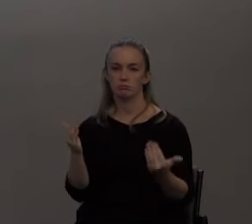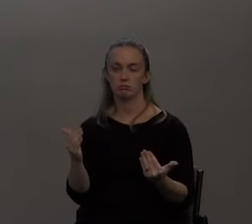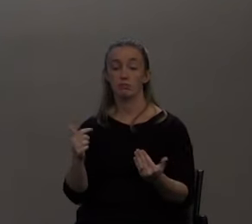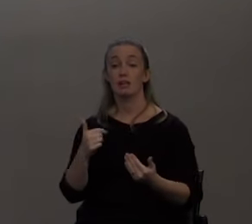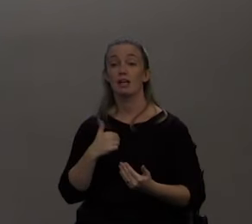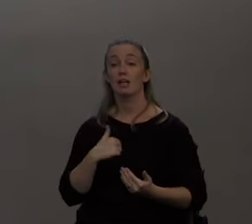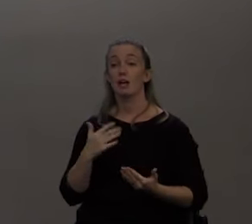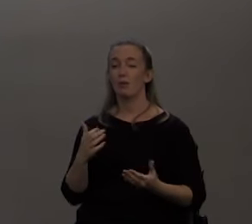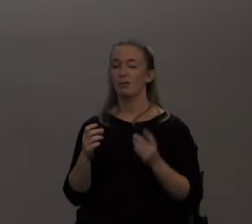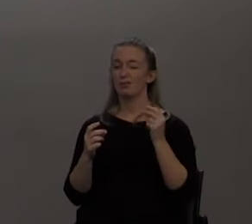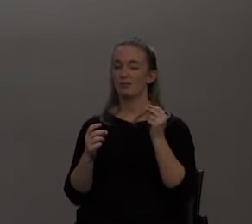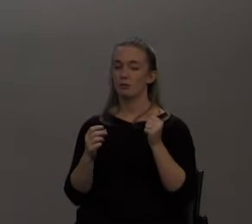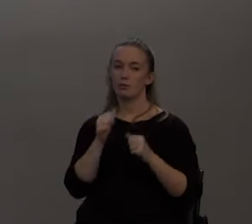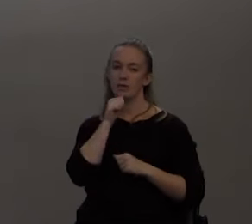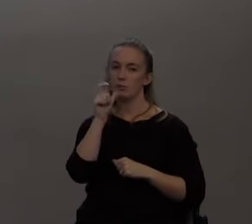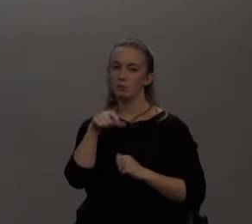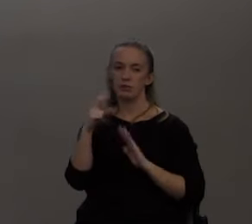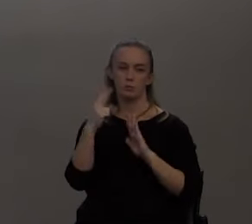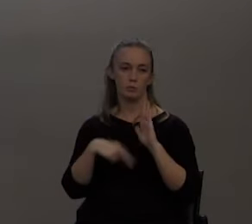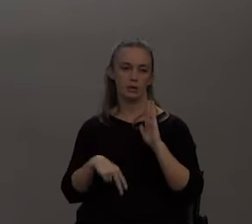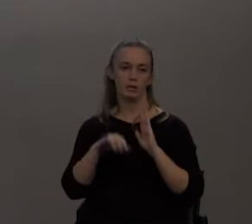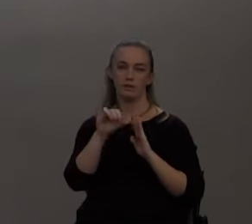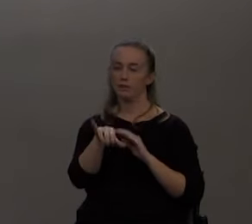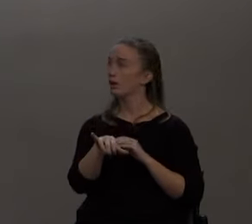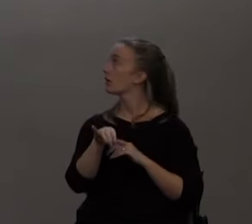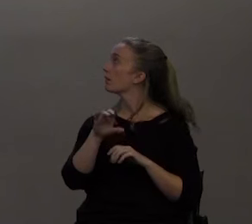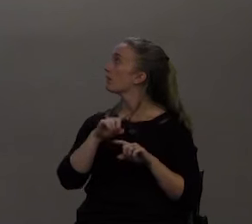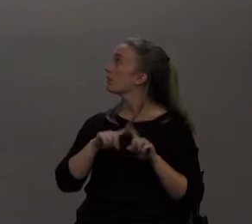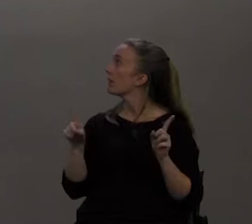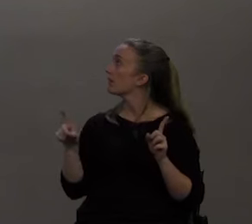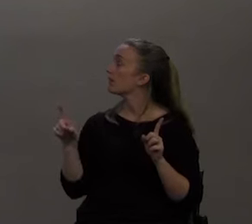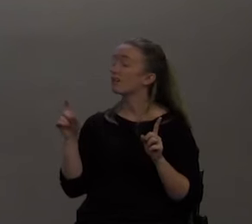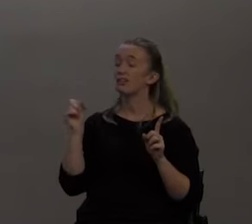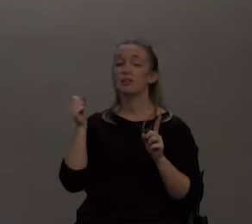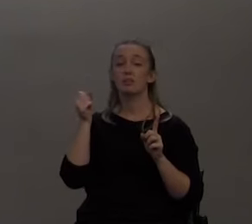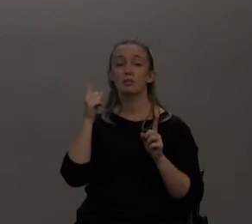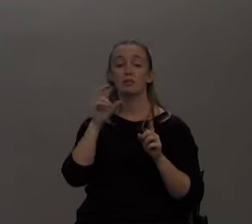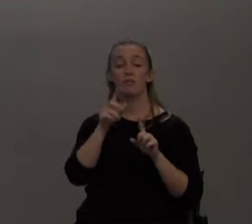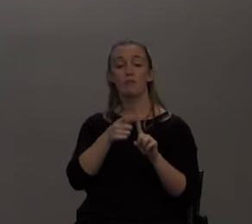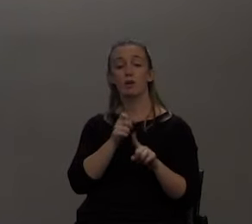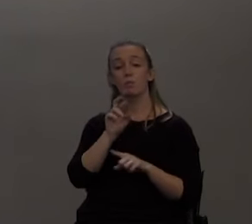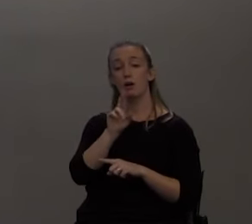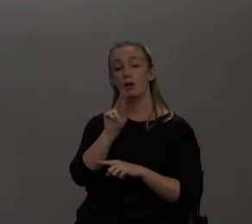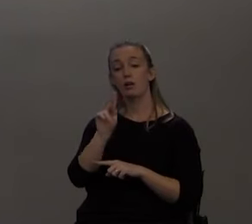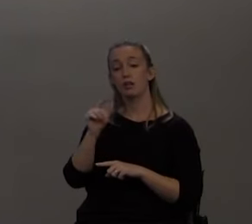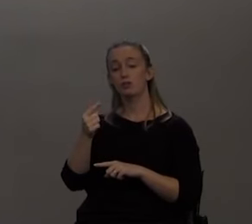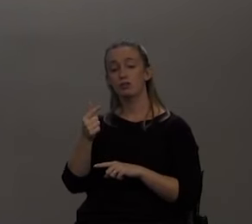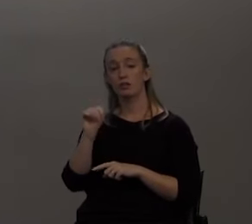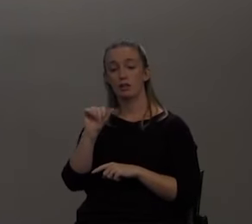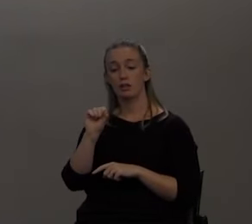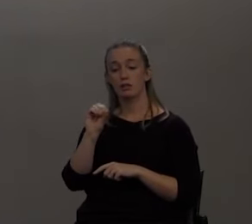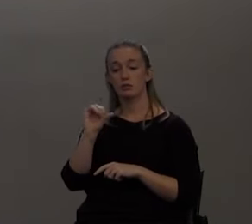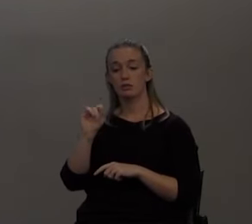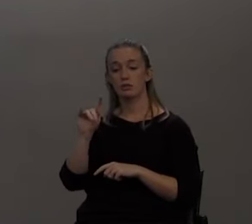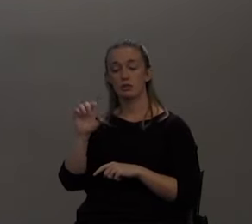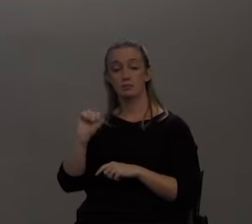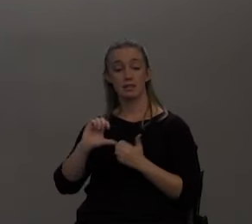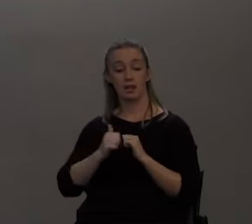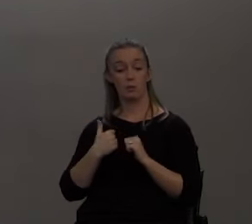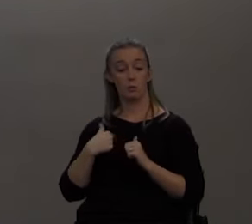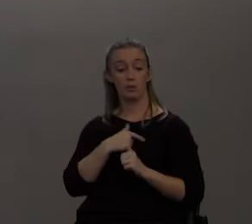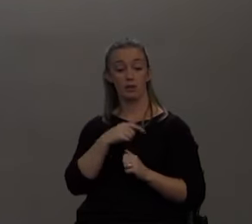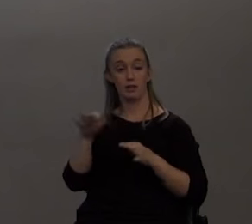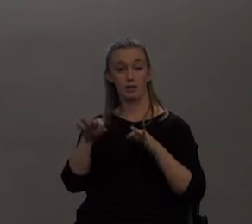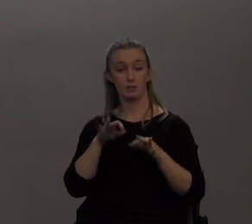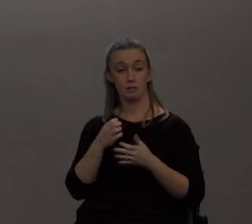just want to really quickly, and you don't need to read that, but really to from RKG Associates, what we define economic development, it's a series